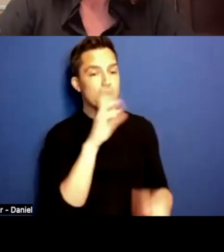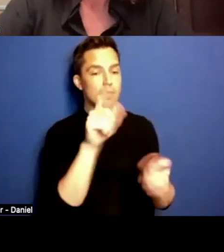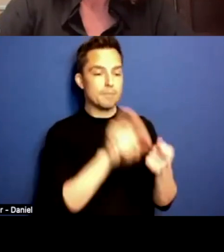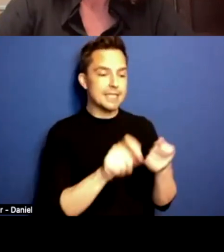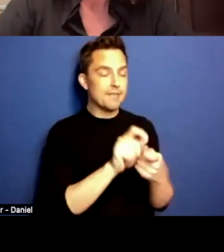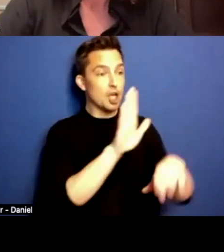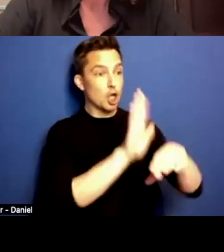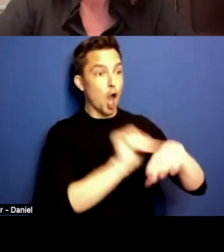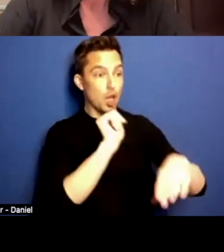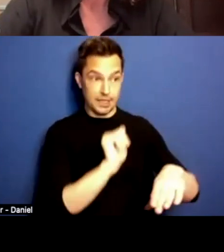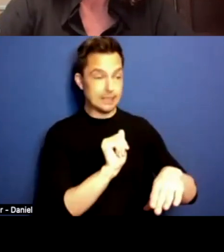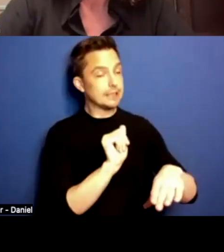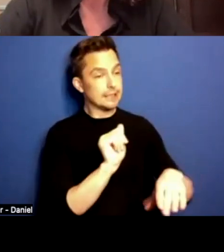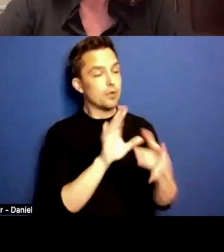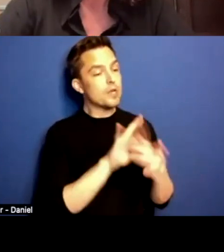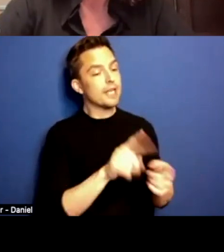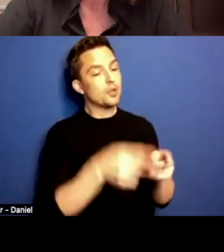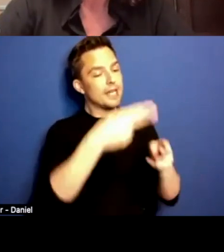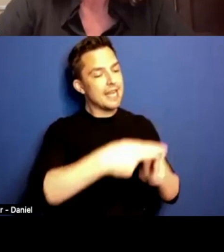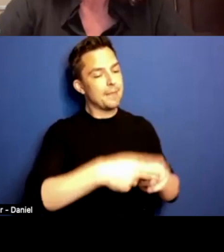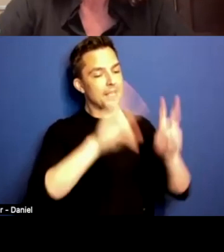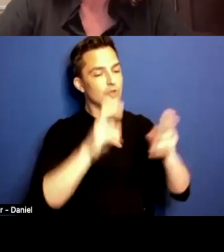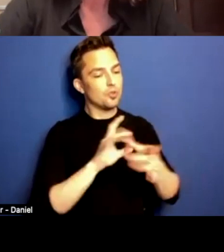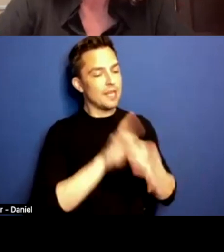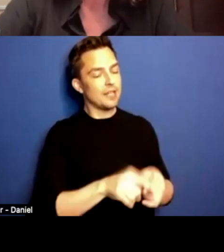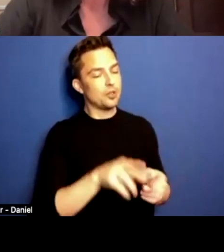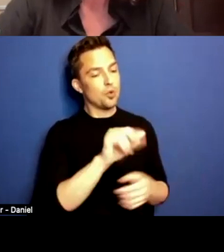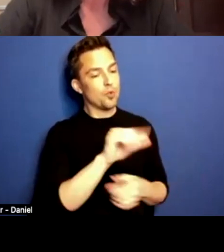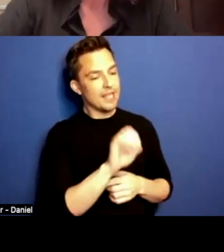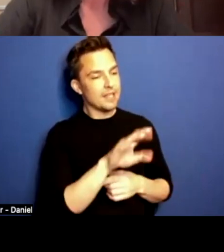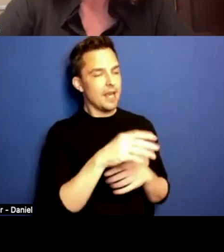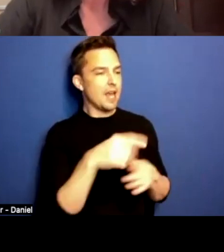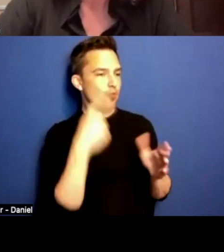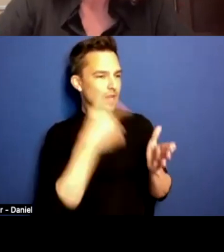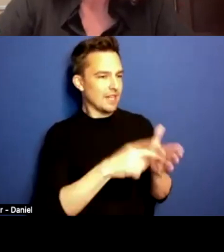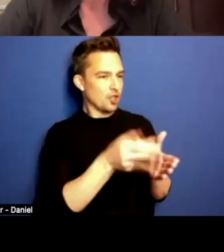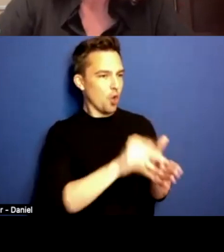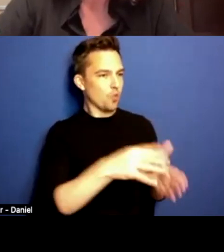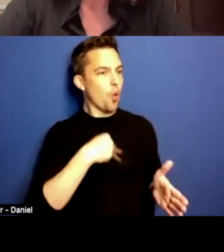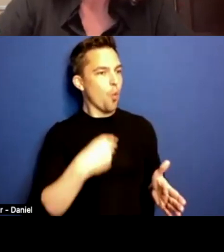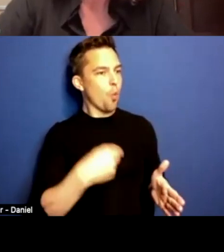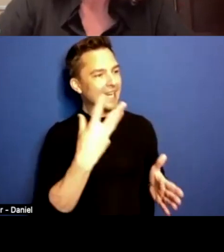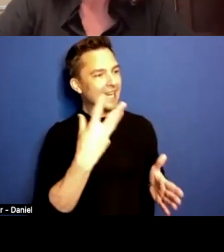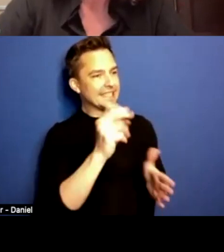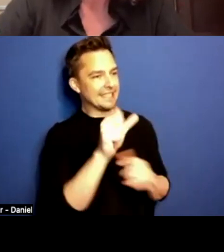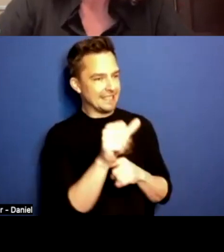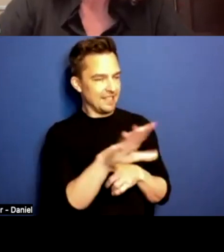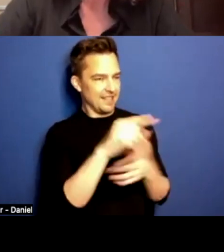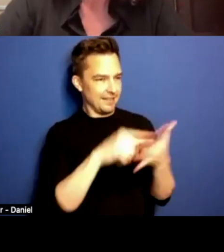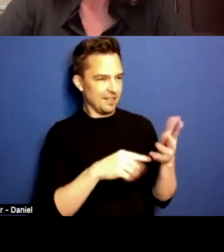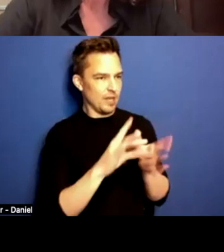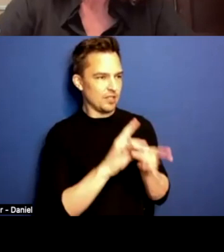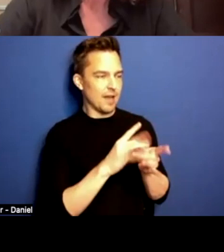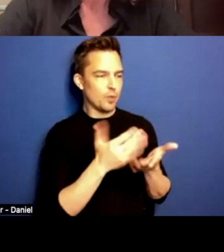calling when it comes to naming issues of race and kind of your own whiteness in these relationships. So I just wanted to kind of not leave out